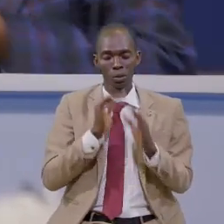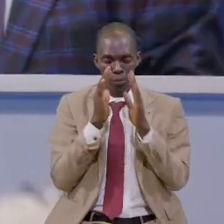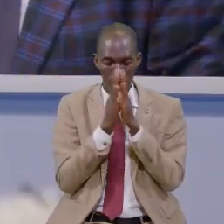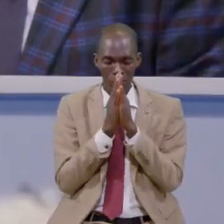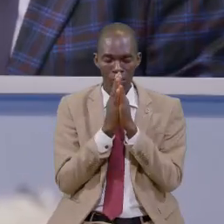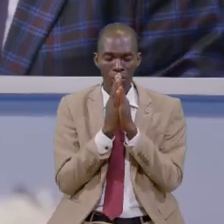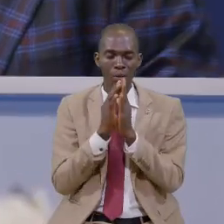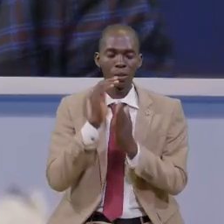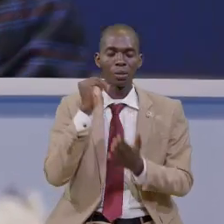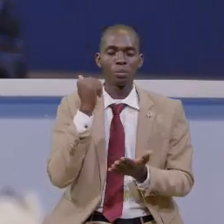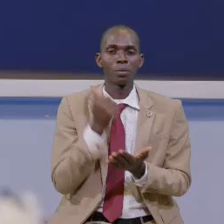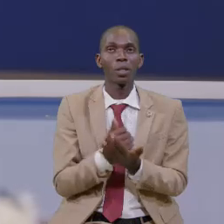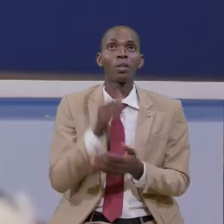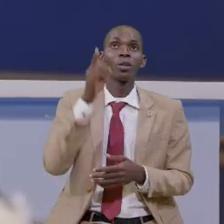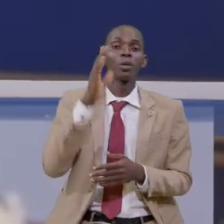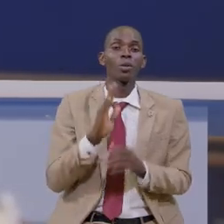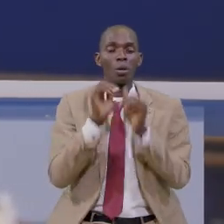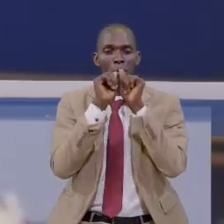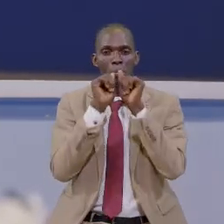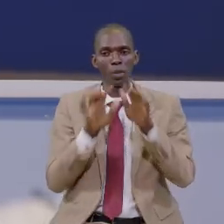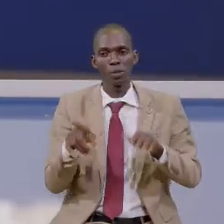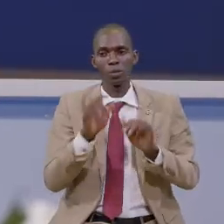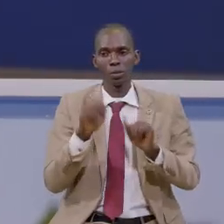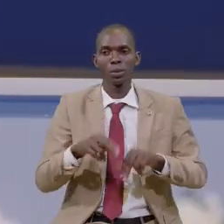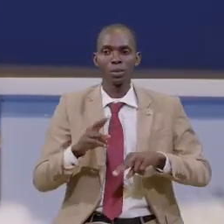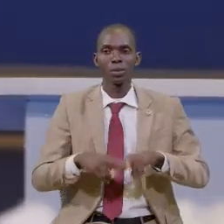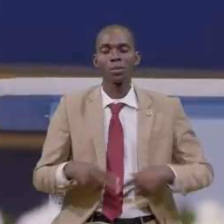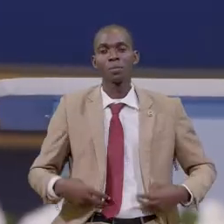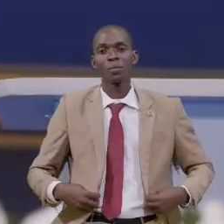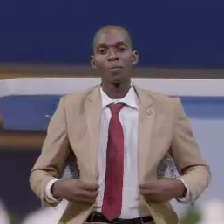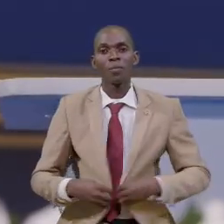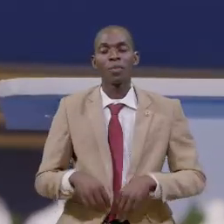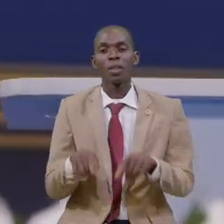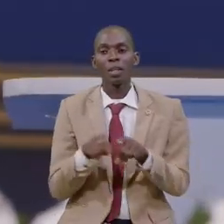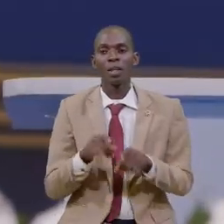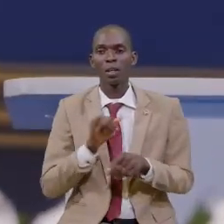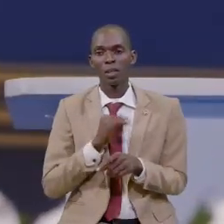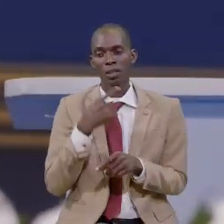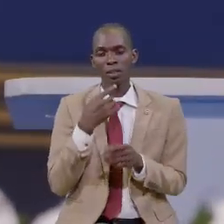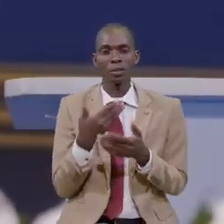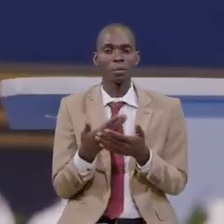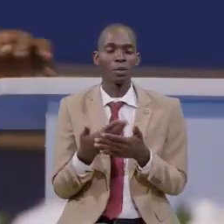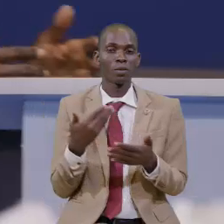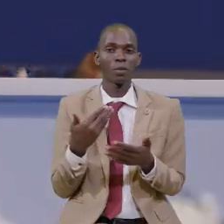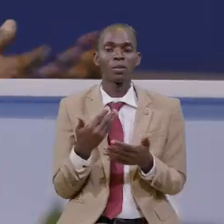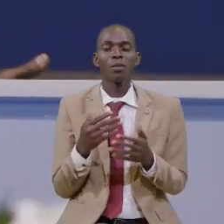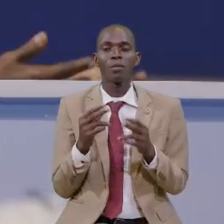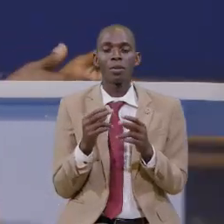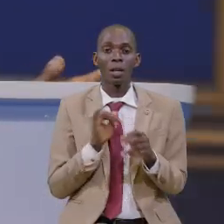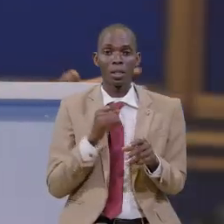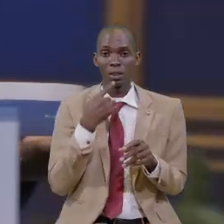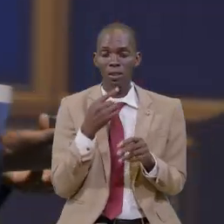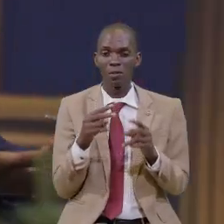Amen. God bless you. You can sit down. As I said, very briefly, we're going to